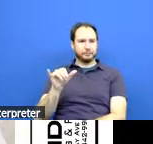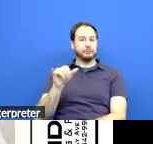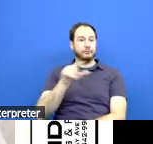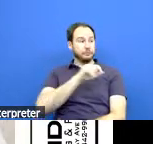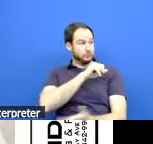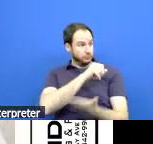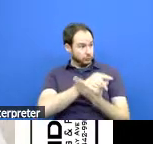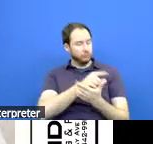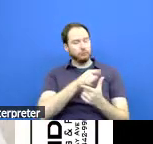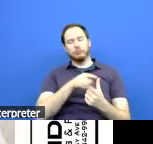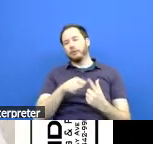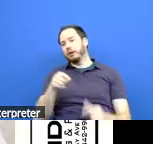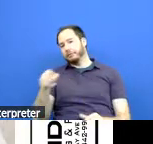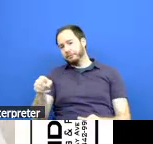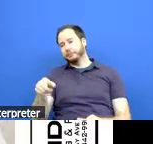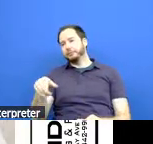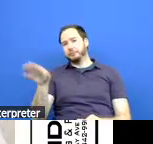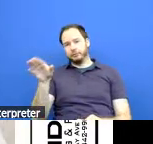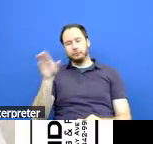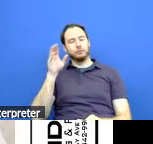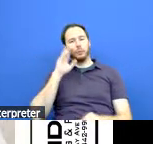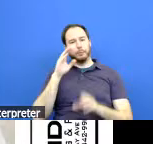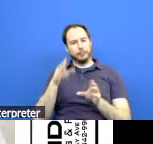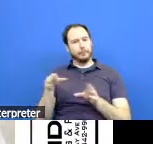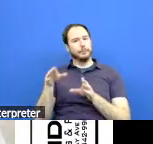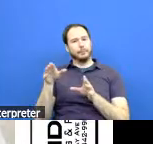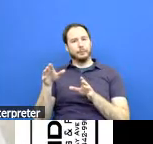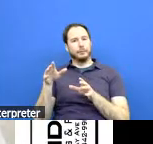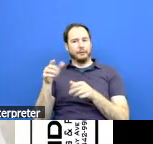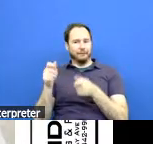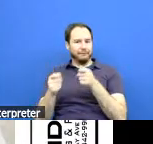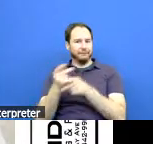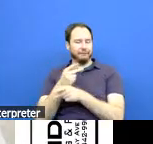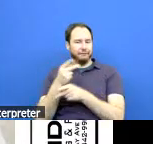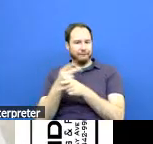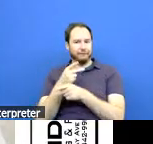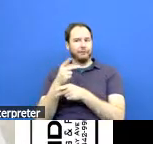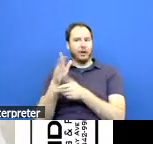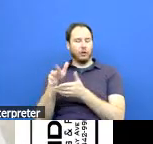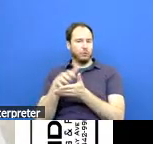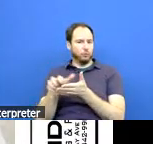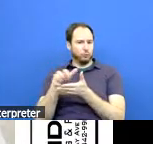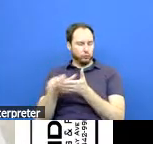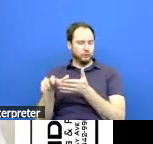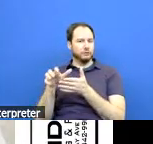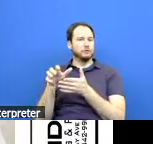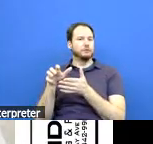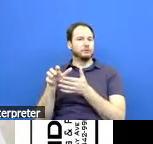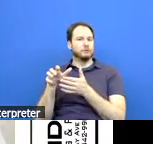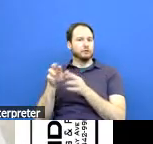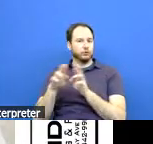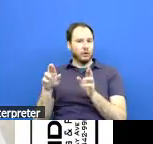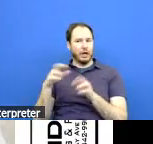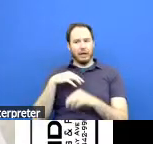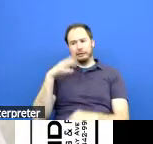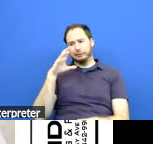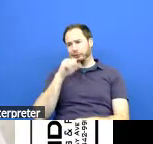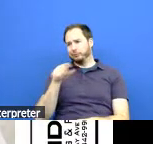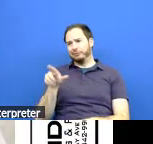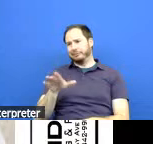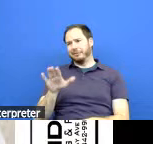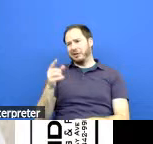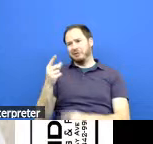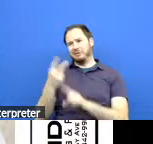Then it'll depend on how fast Land Tech can turn around into the preliminary side of it. And I'm gonna guess, John, that'll take a